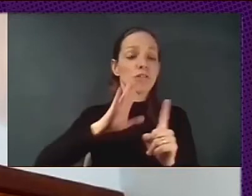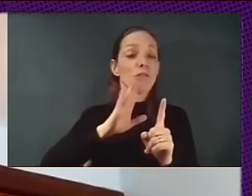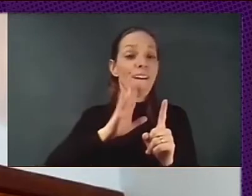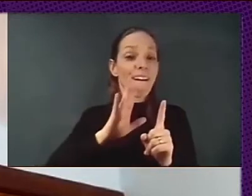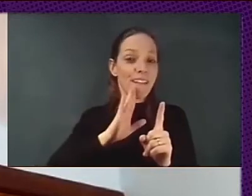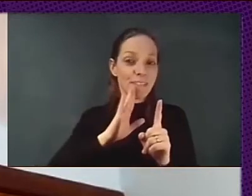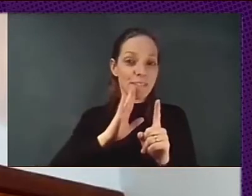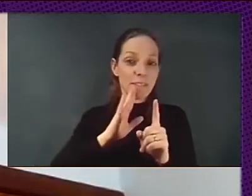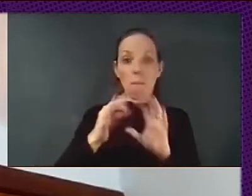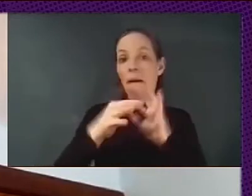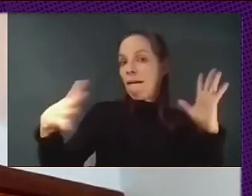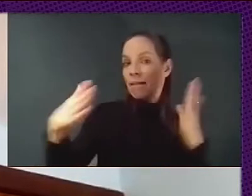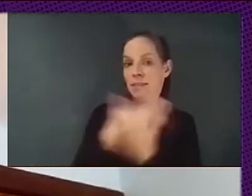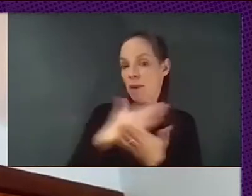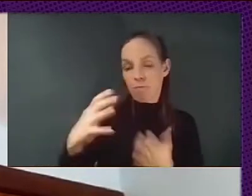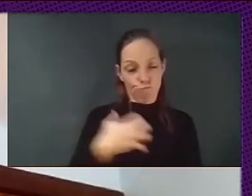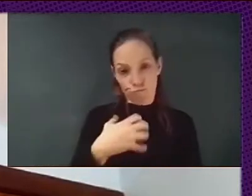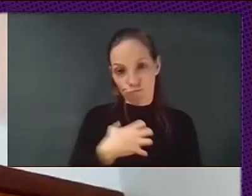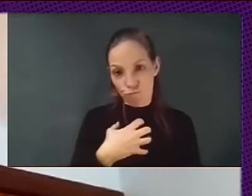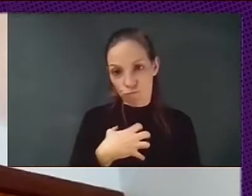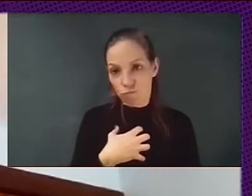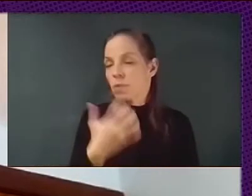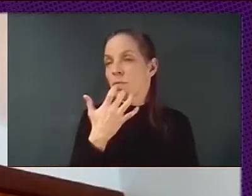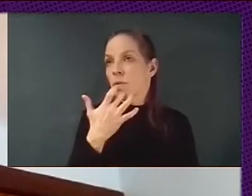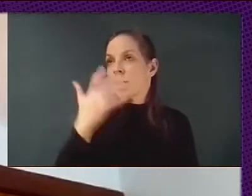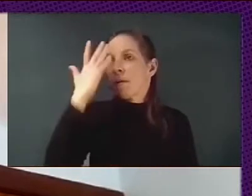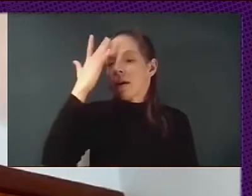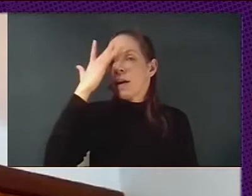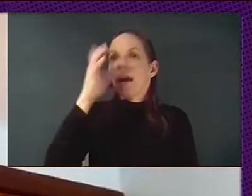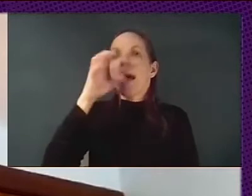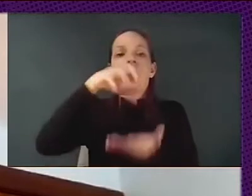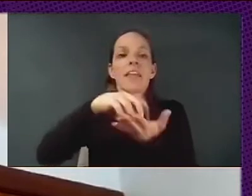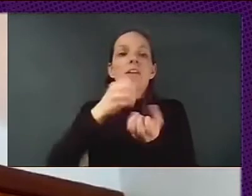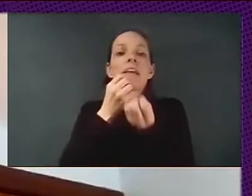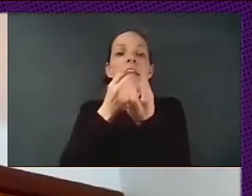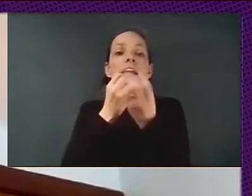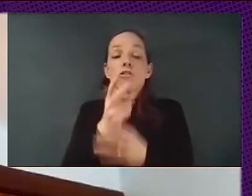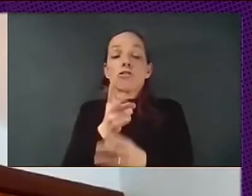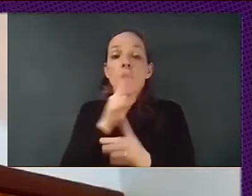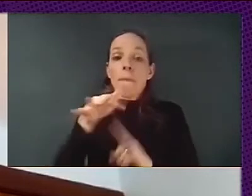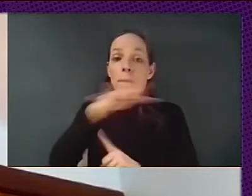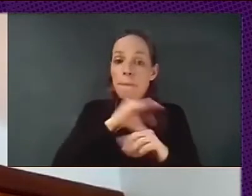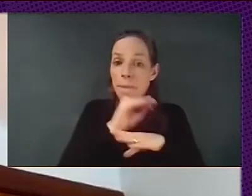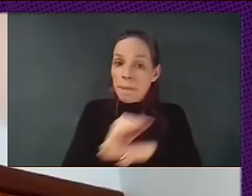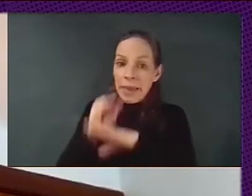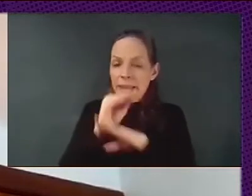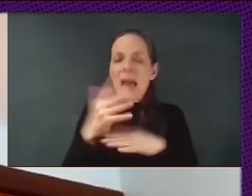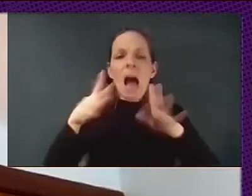data center, even if that data center wasn't drawing down energy, even if that data center